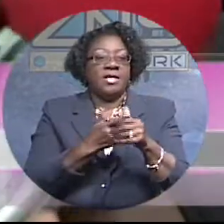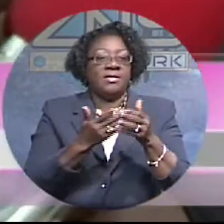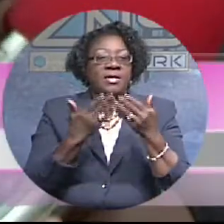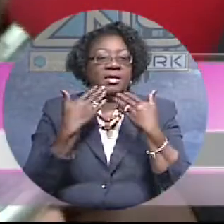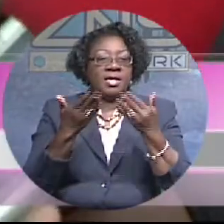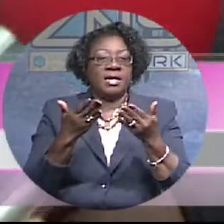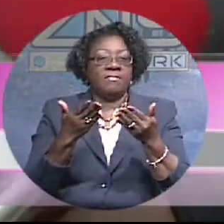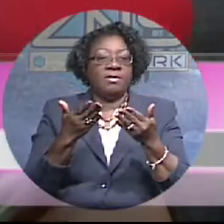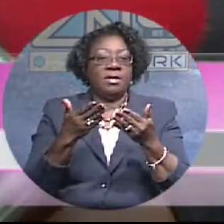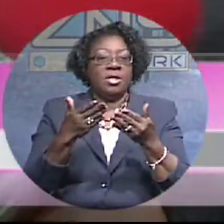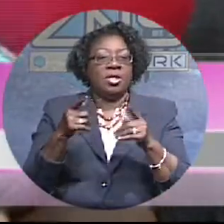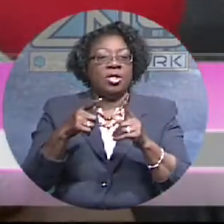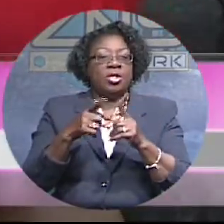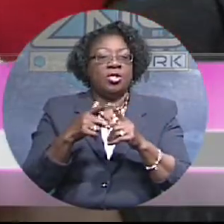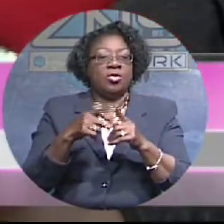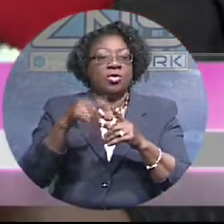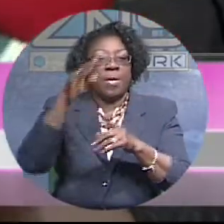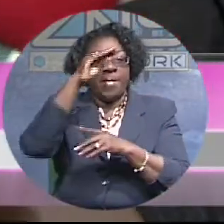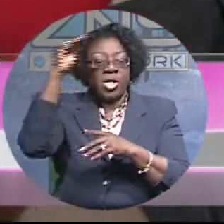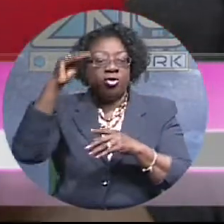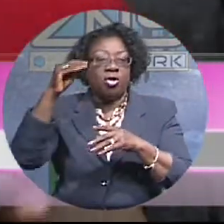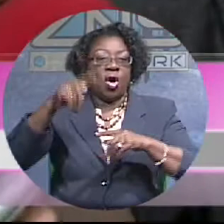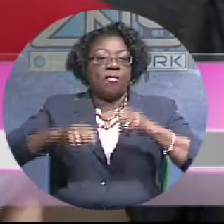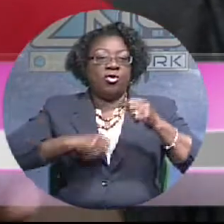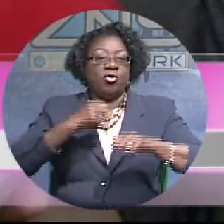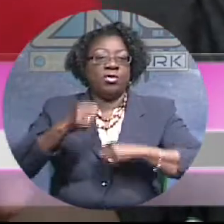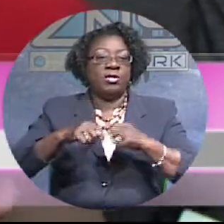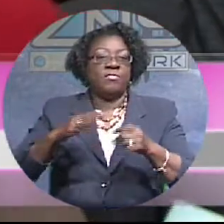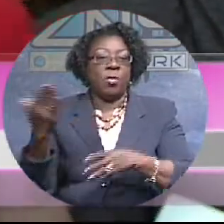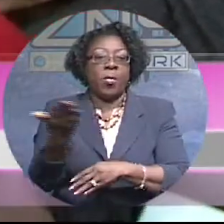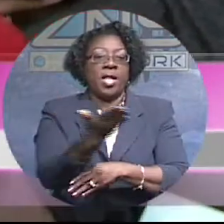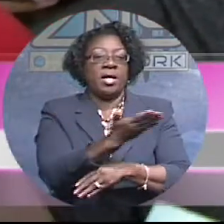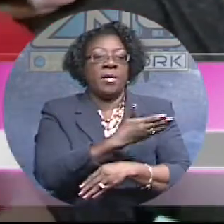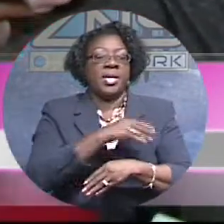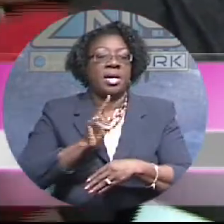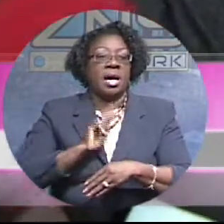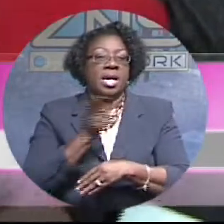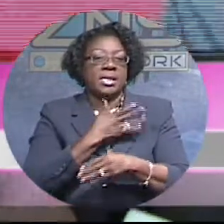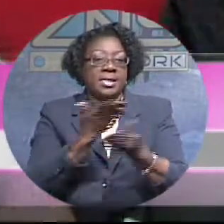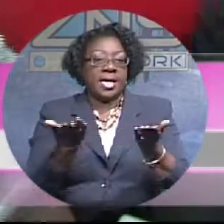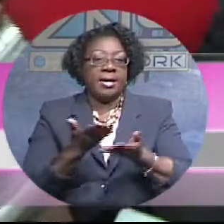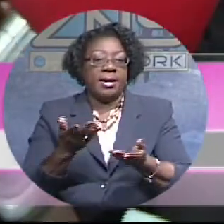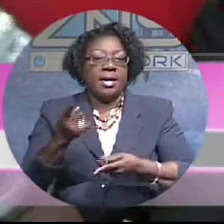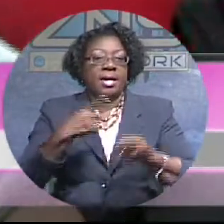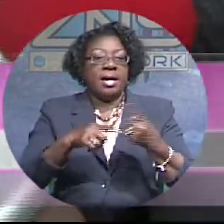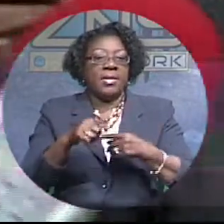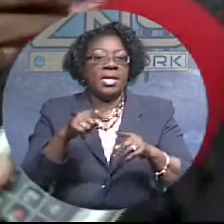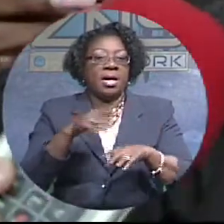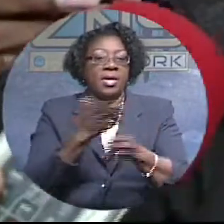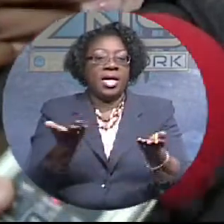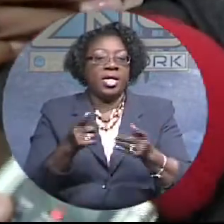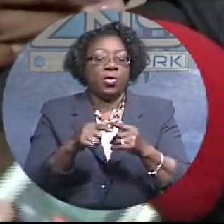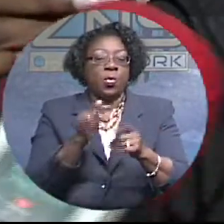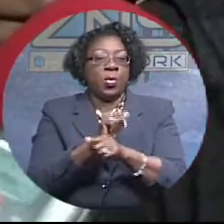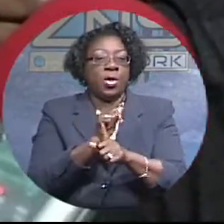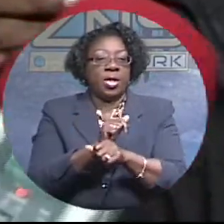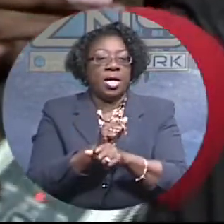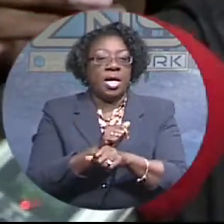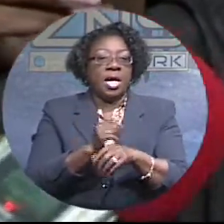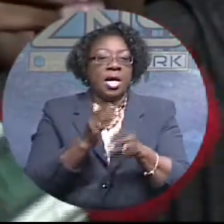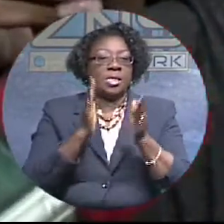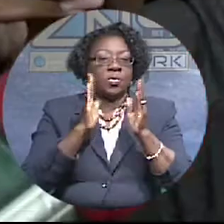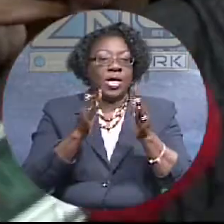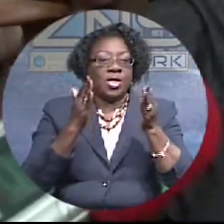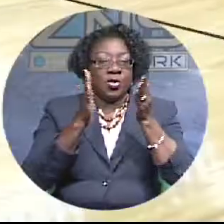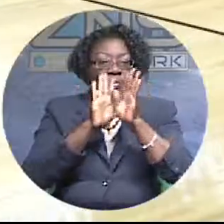Atlantis and Ministry of Tourism for having us here. And, you know, we're coming down here to work. As well as clear our